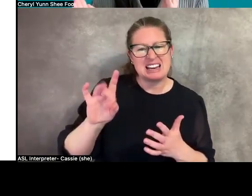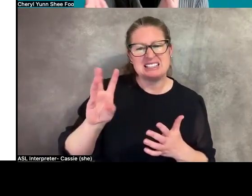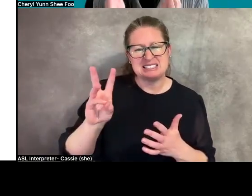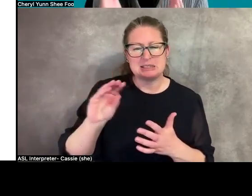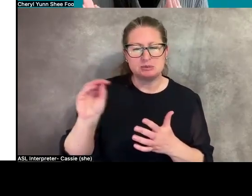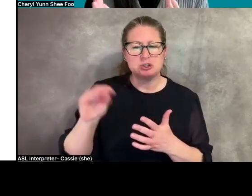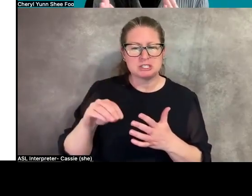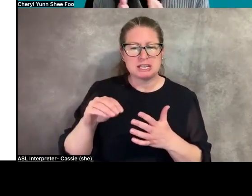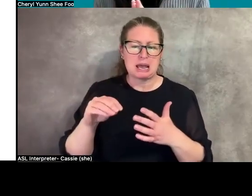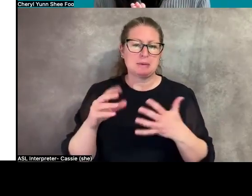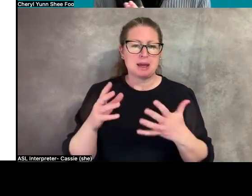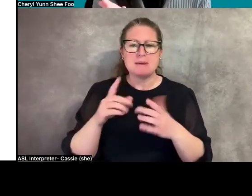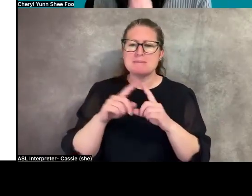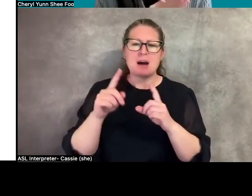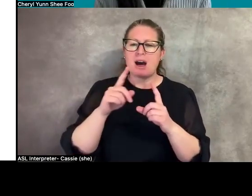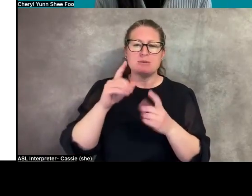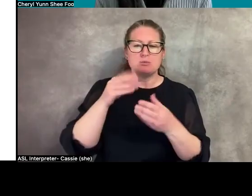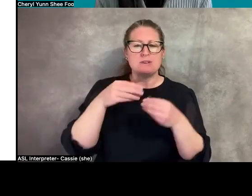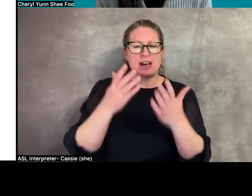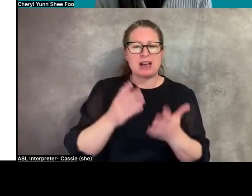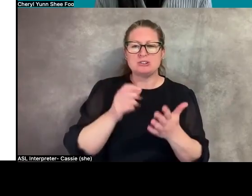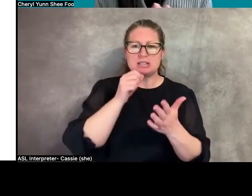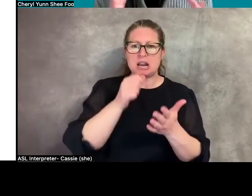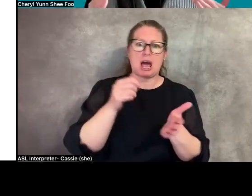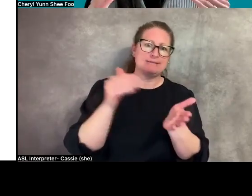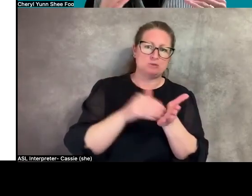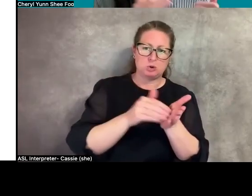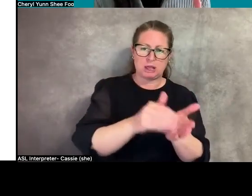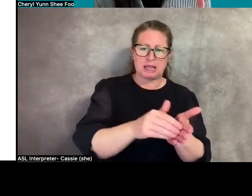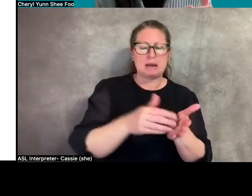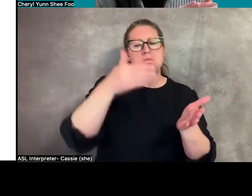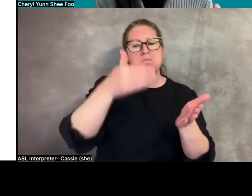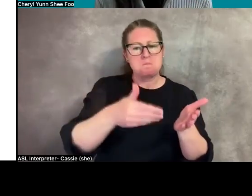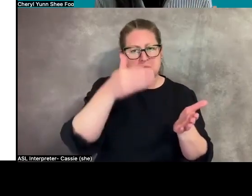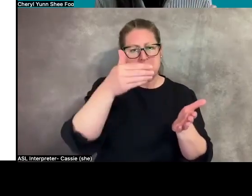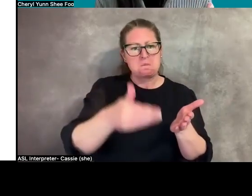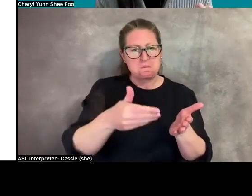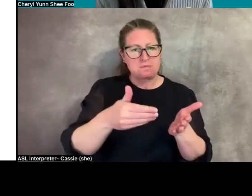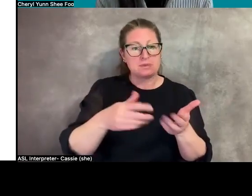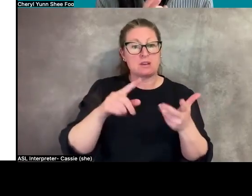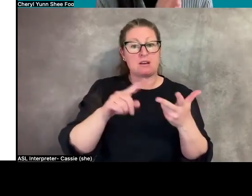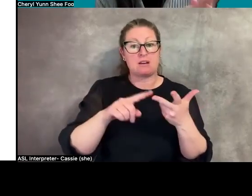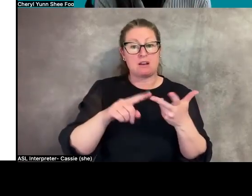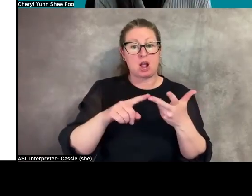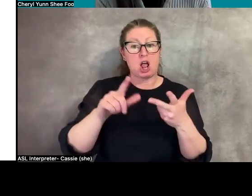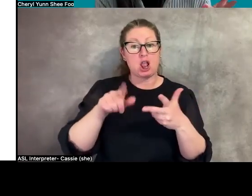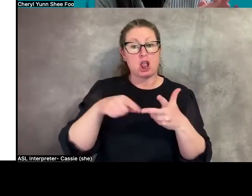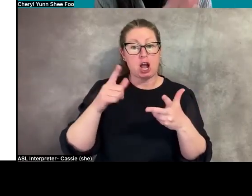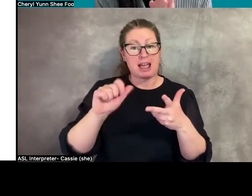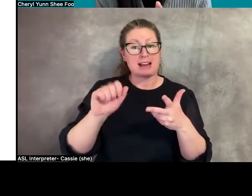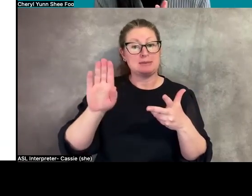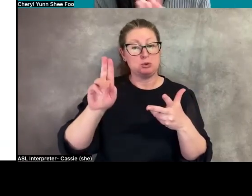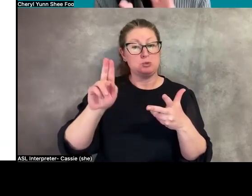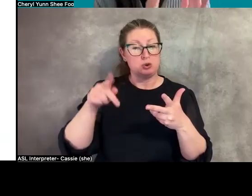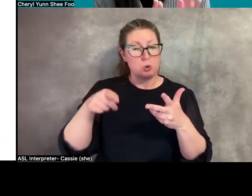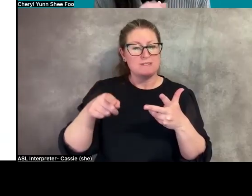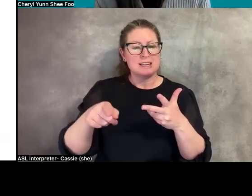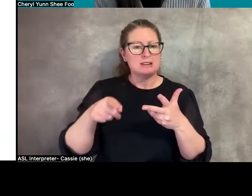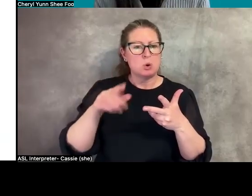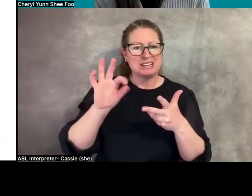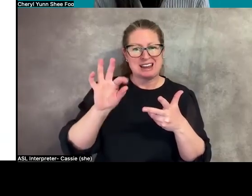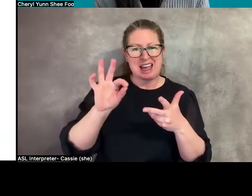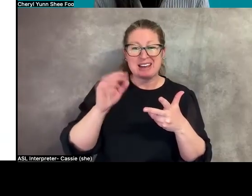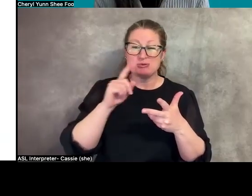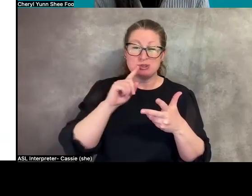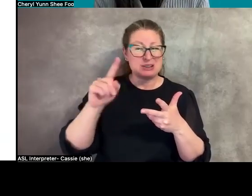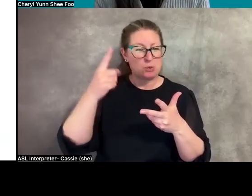it infrequently rather than routinely. But with long-acting buprenorphine, only 9 out of the 29, about 1/3